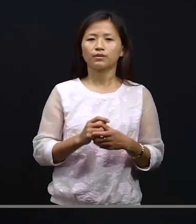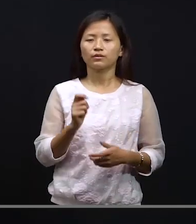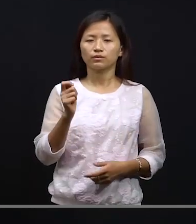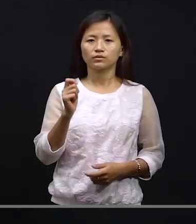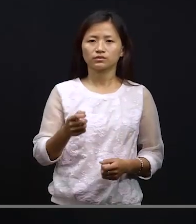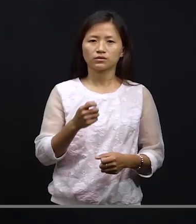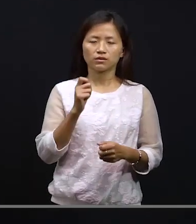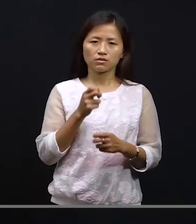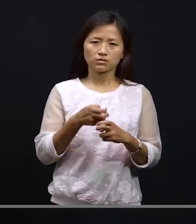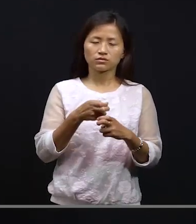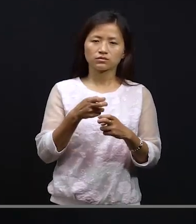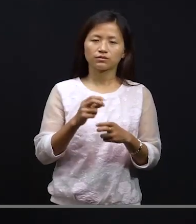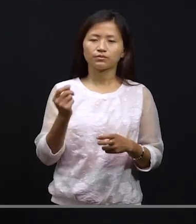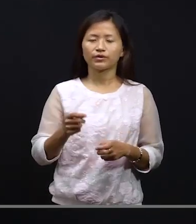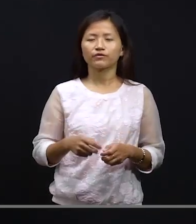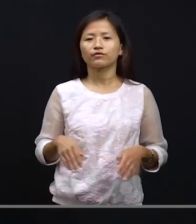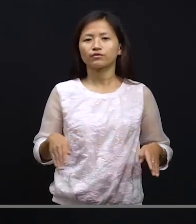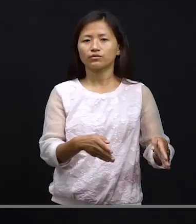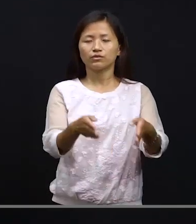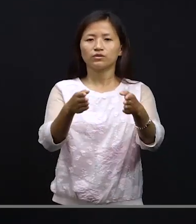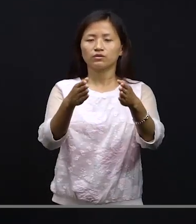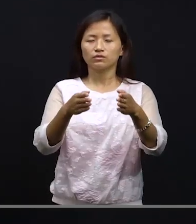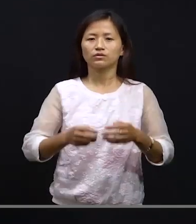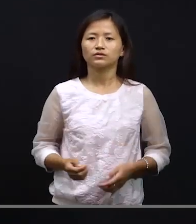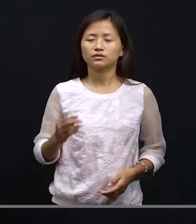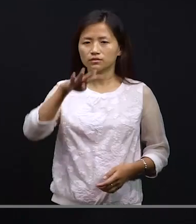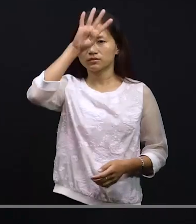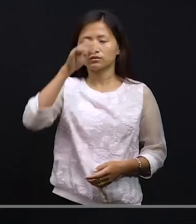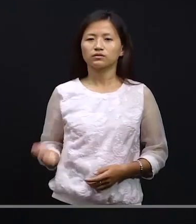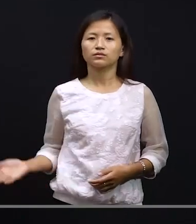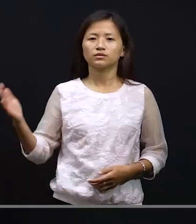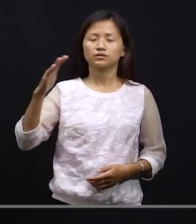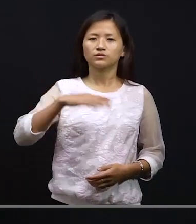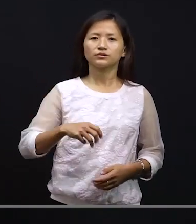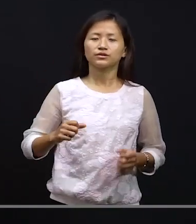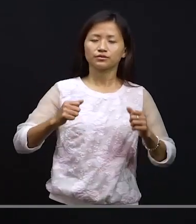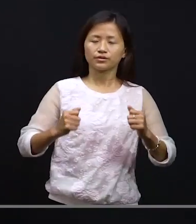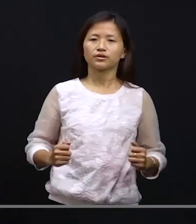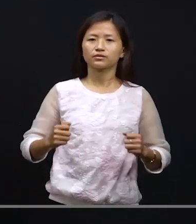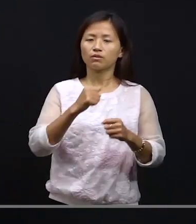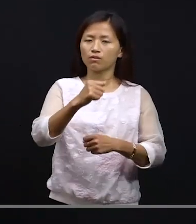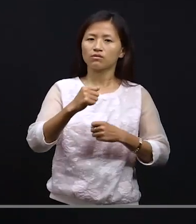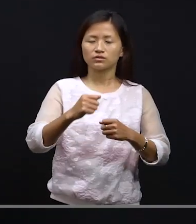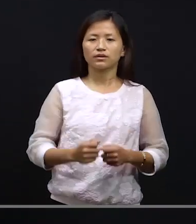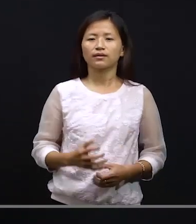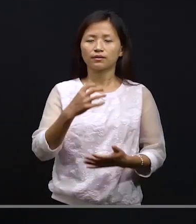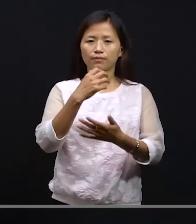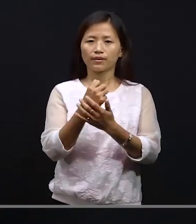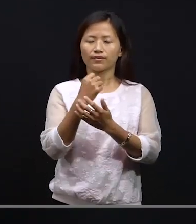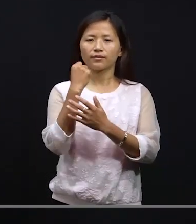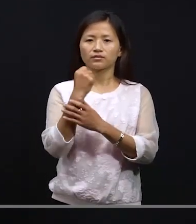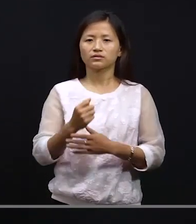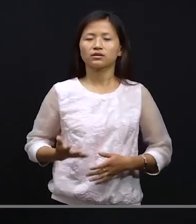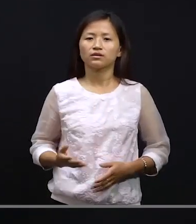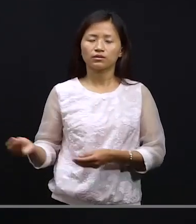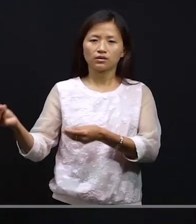the stone-paved road. Sword in hand, the king came in his chariot. He held my hand and said, "I will